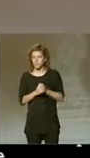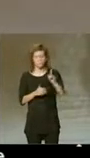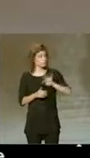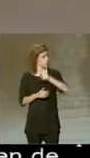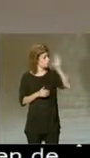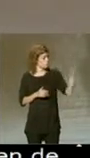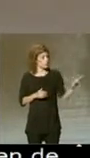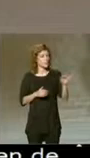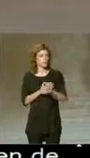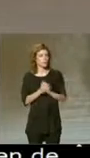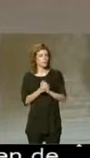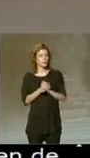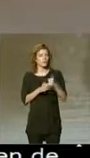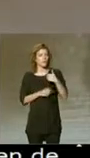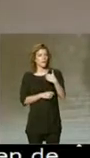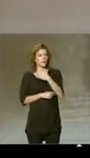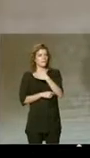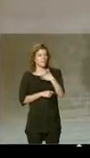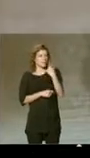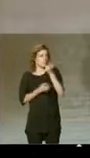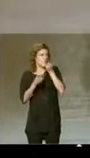boost safety.